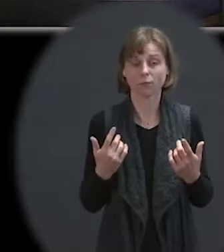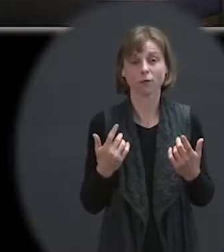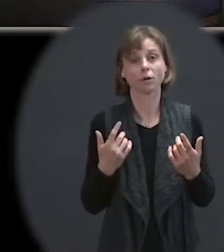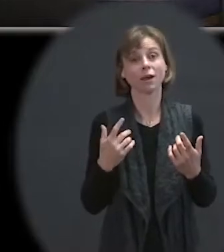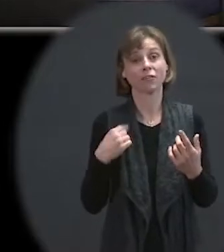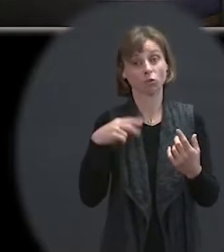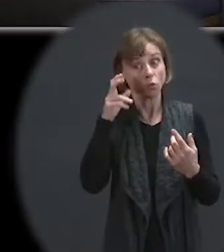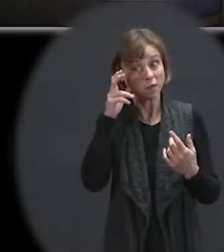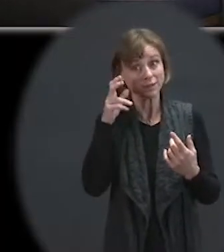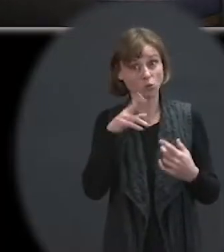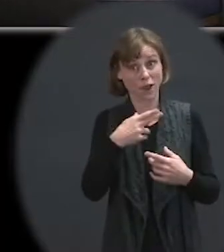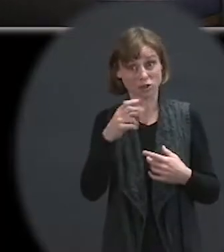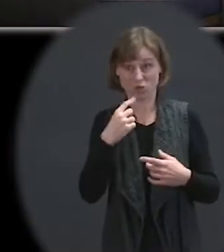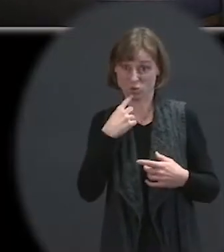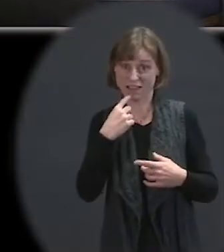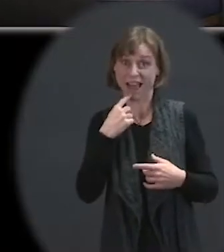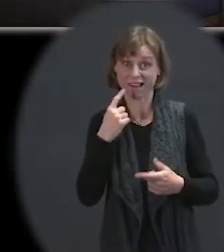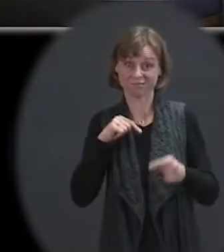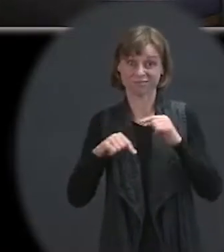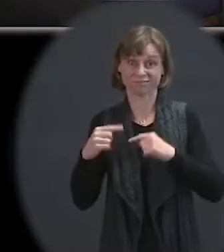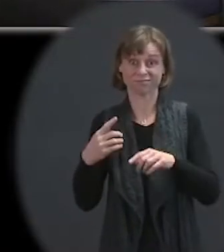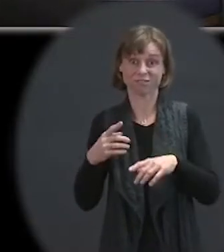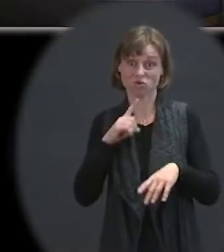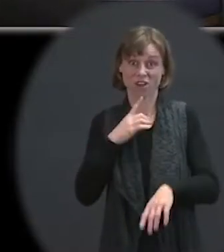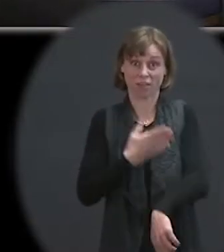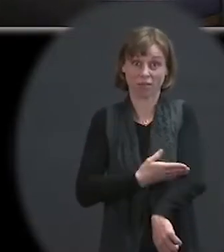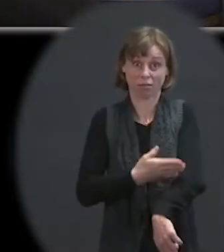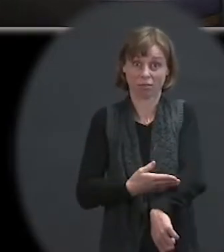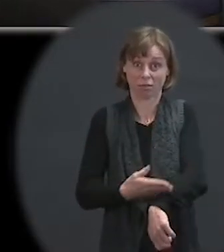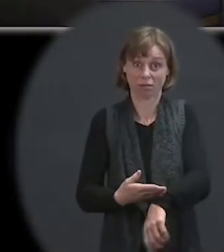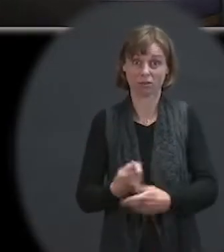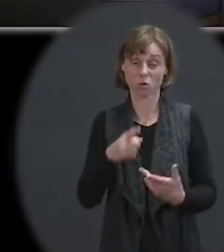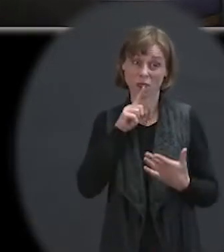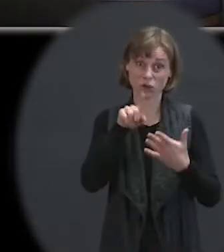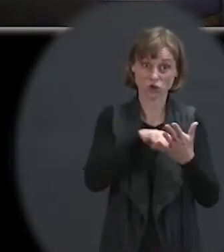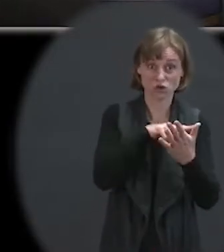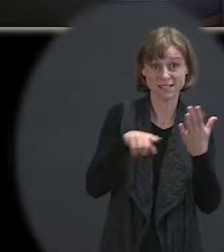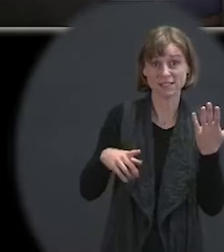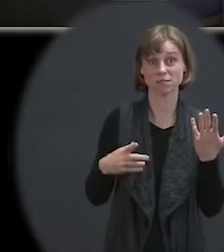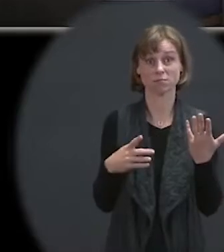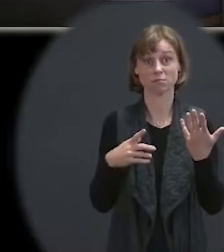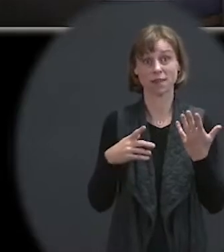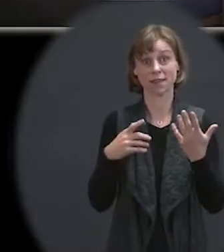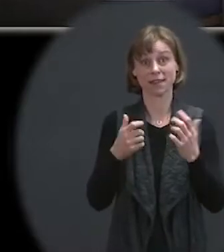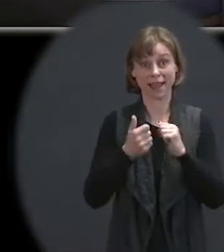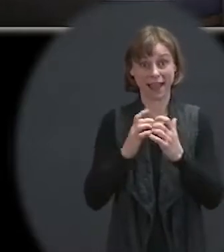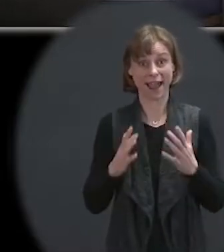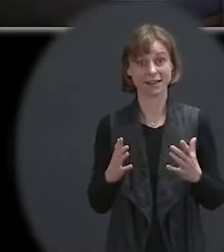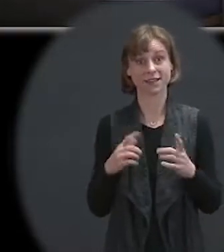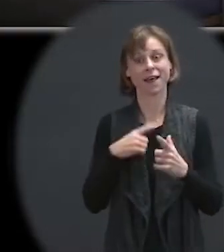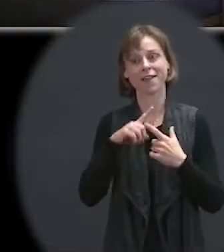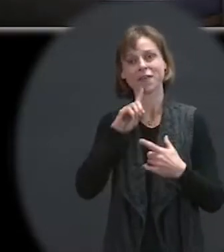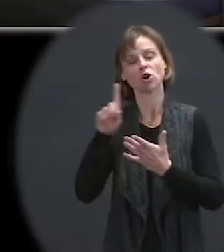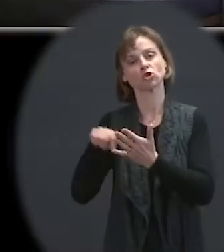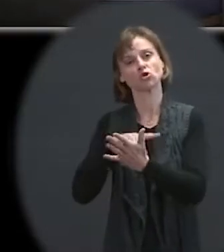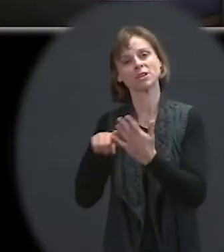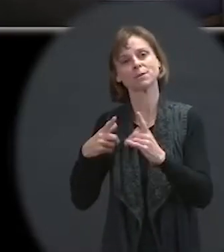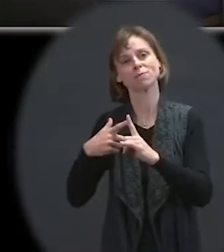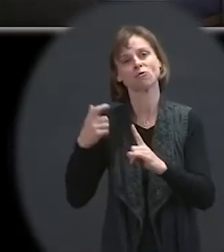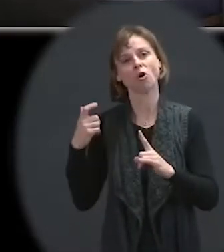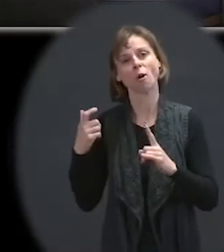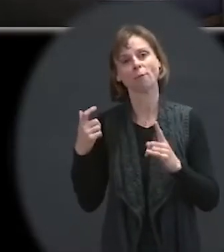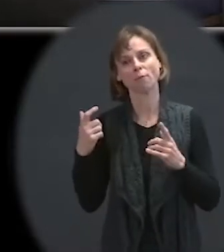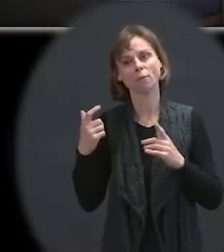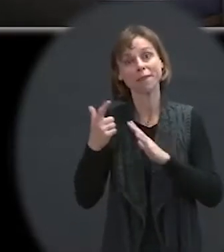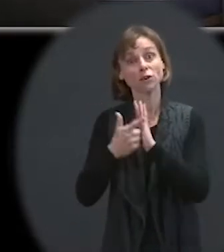they say it's a step backwards. So there's the criticism that was made by candidates Biden and Harris, and then there's the criticism concerned now of these